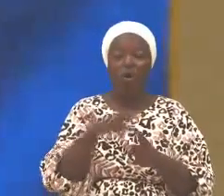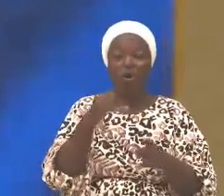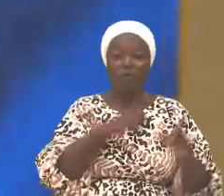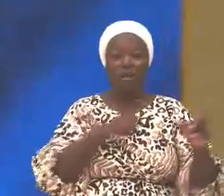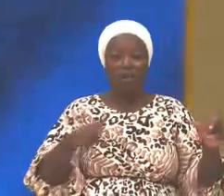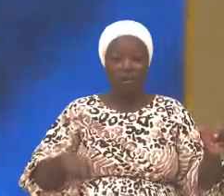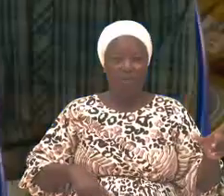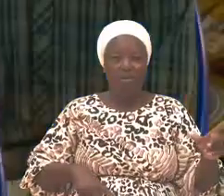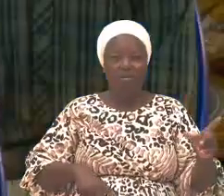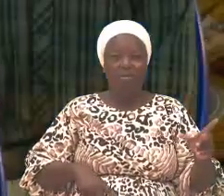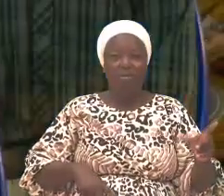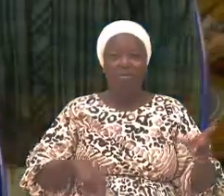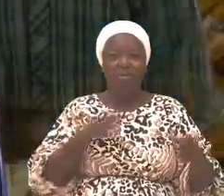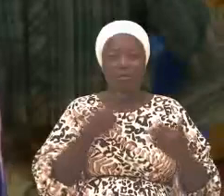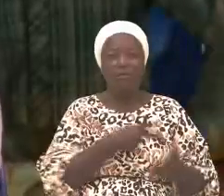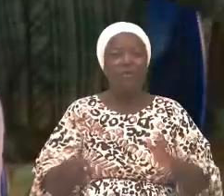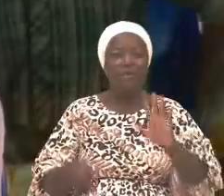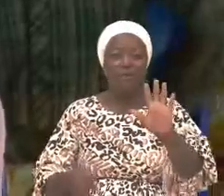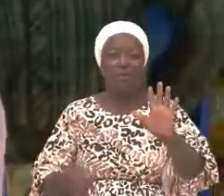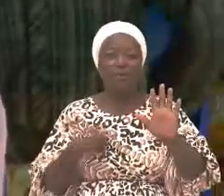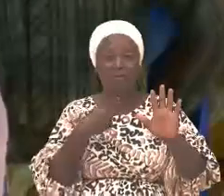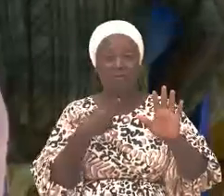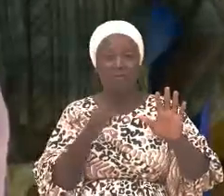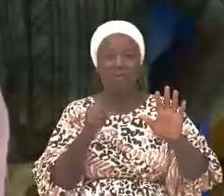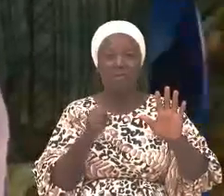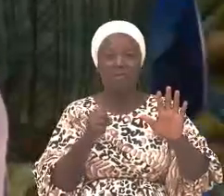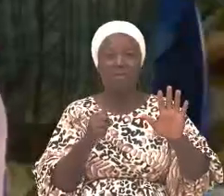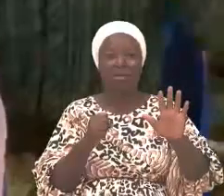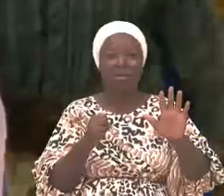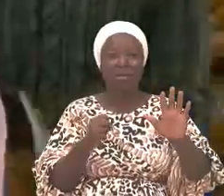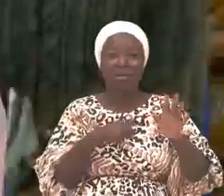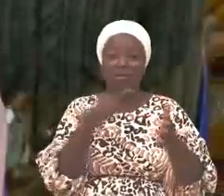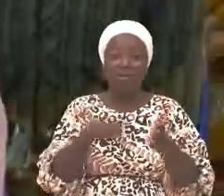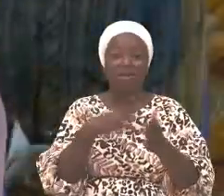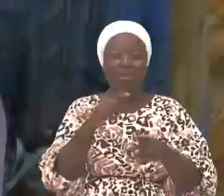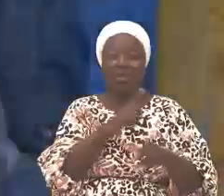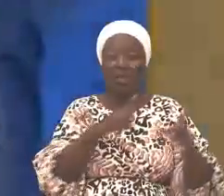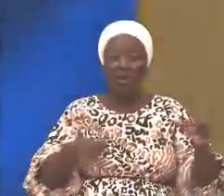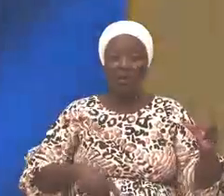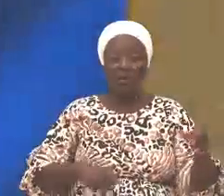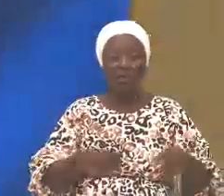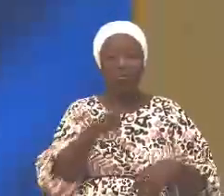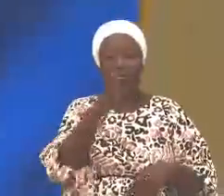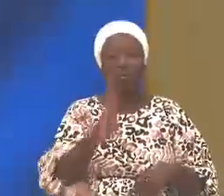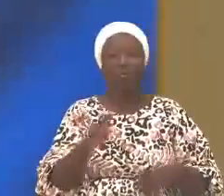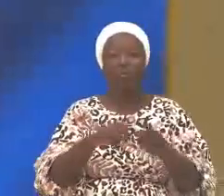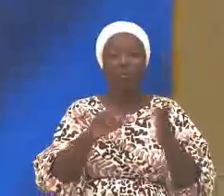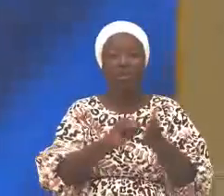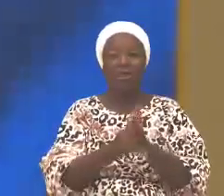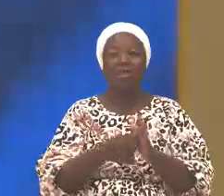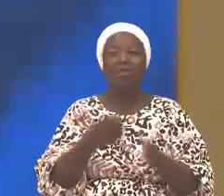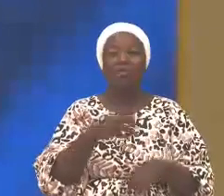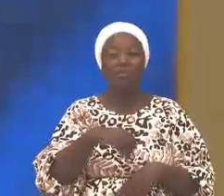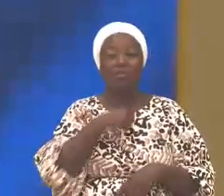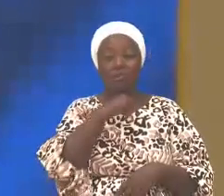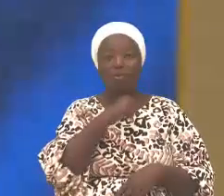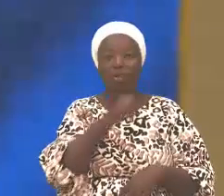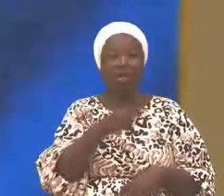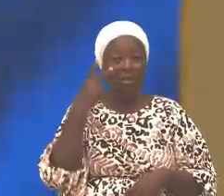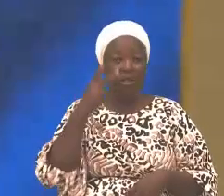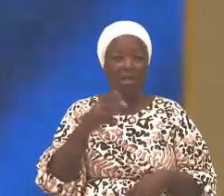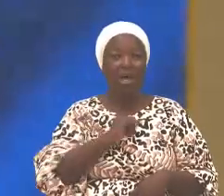Look at verse 5. It says, thus says the Lord God unto these bones, behold, I will cause breath